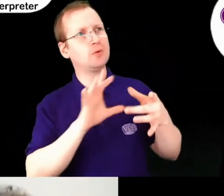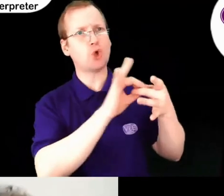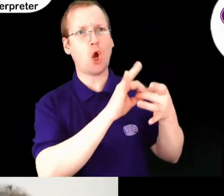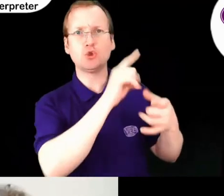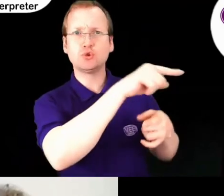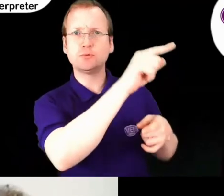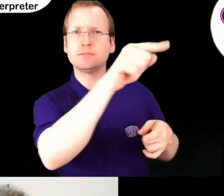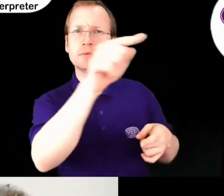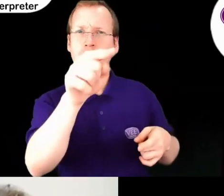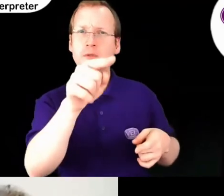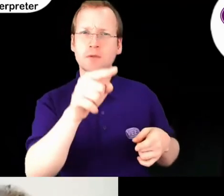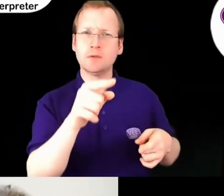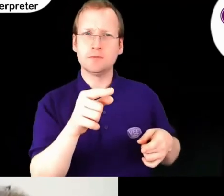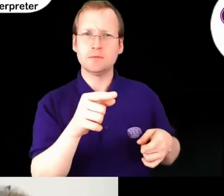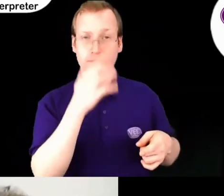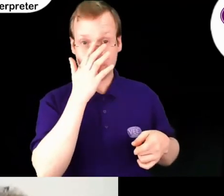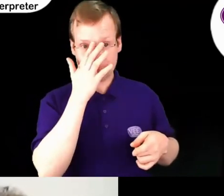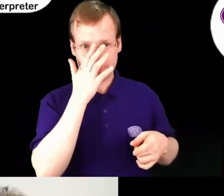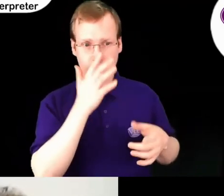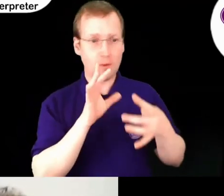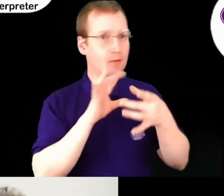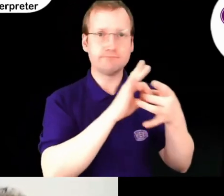least let not our table be forbidden to them.